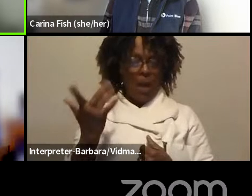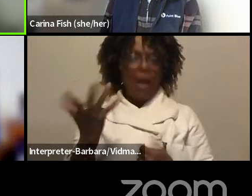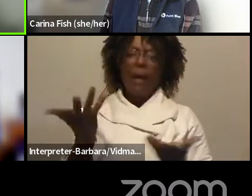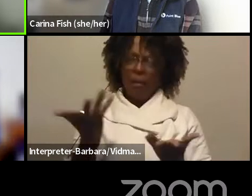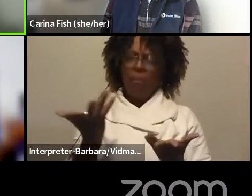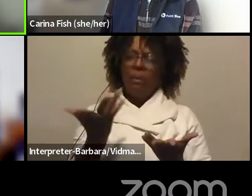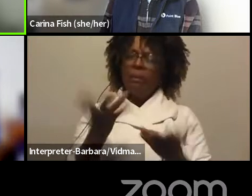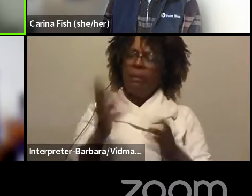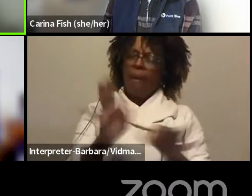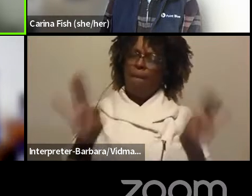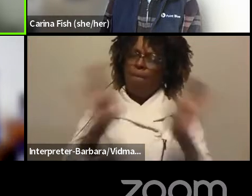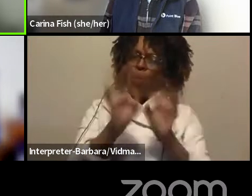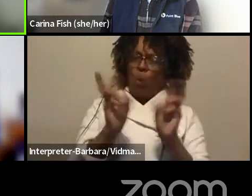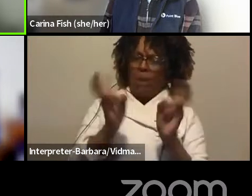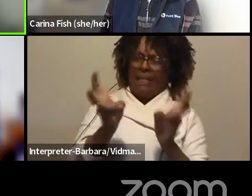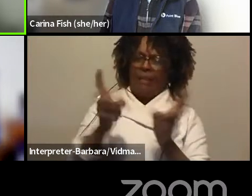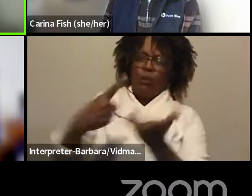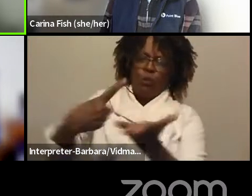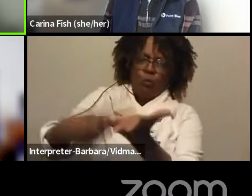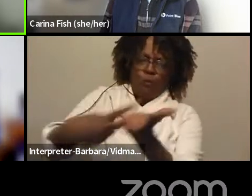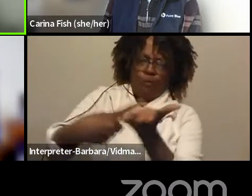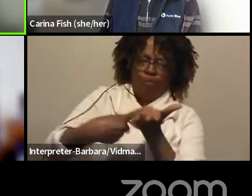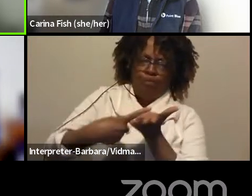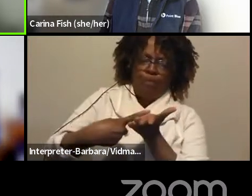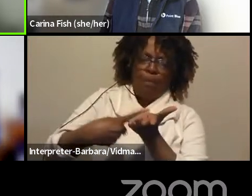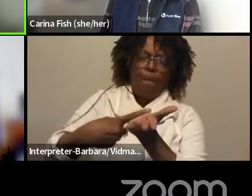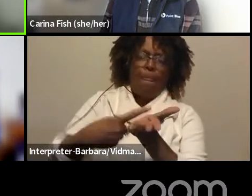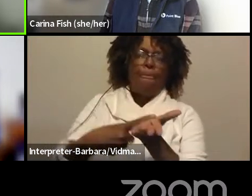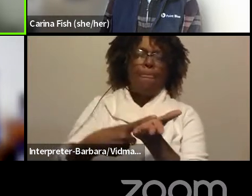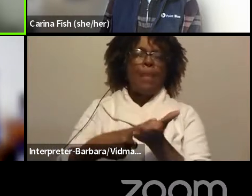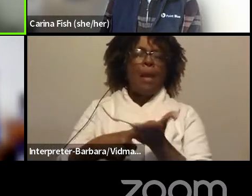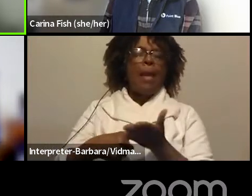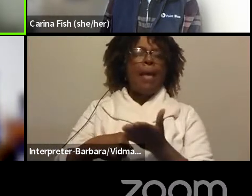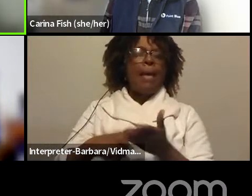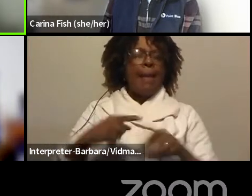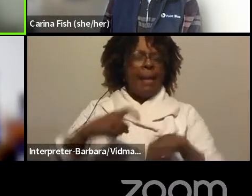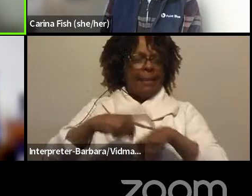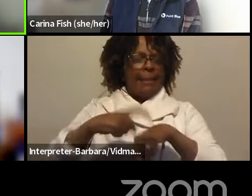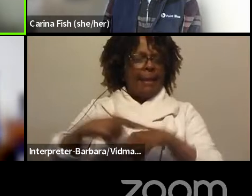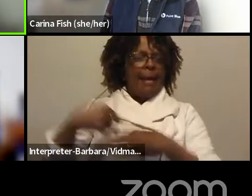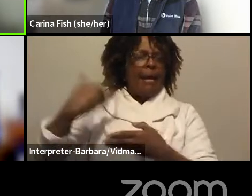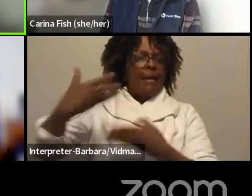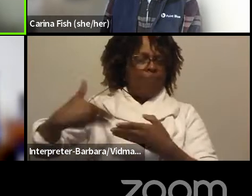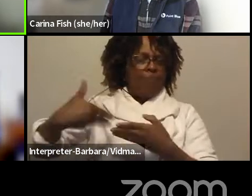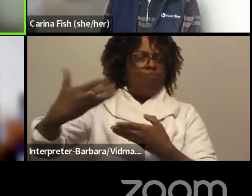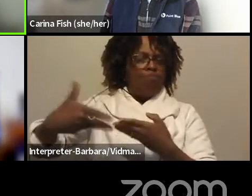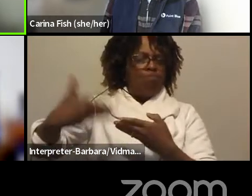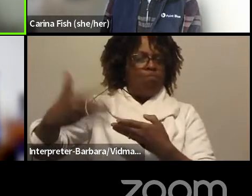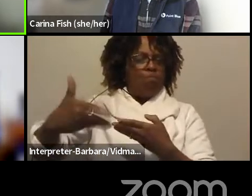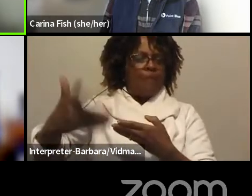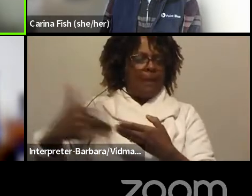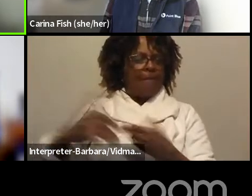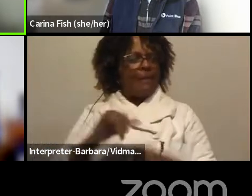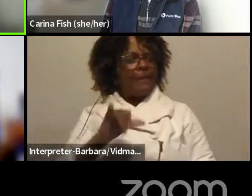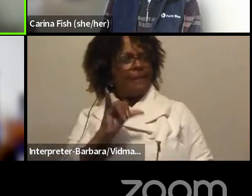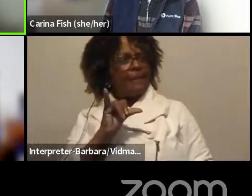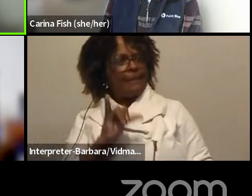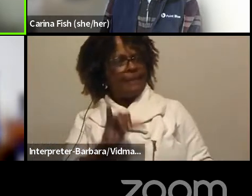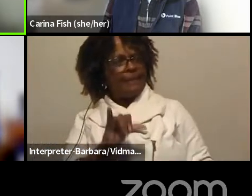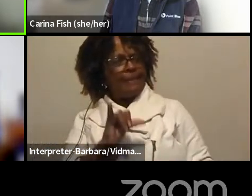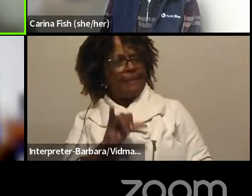addressed. But as time continuously went on, I had to deal with saying